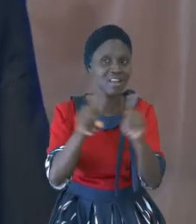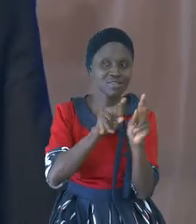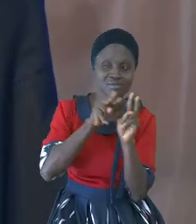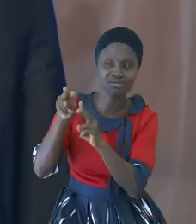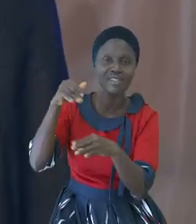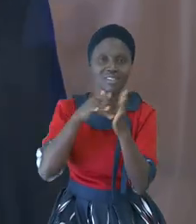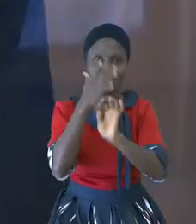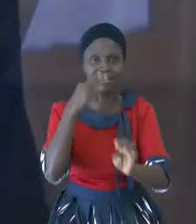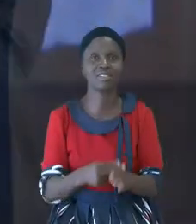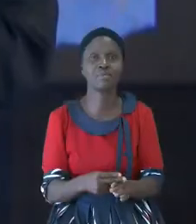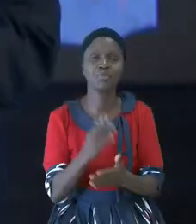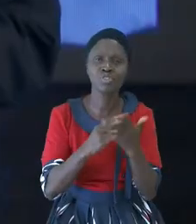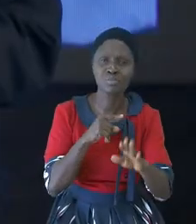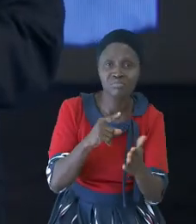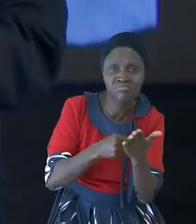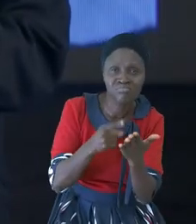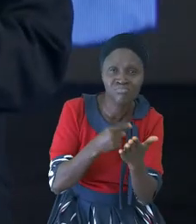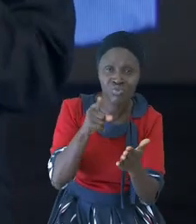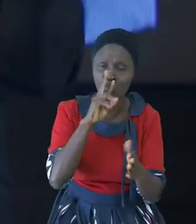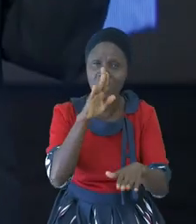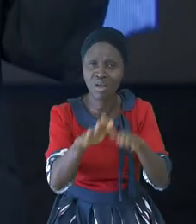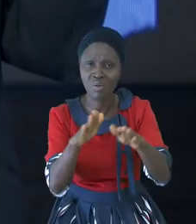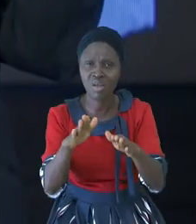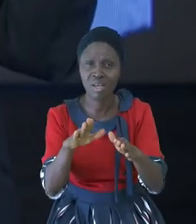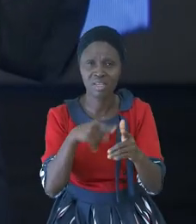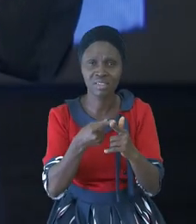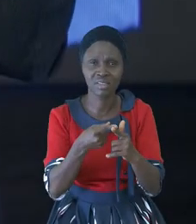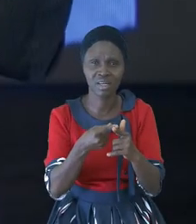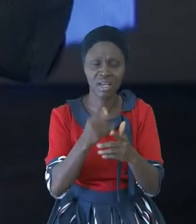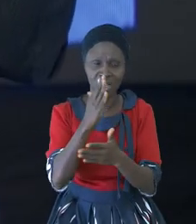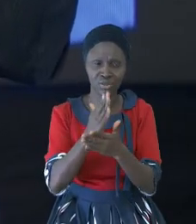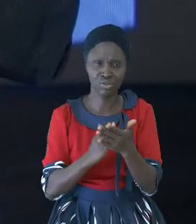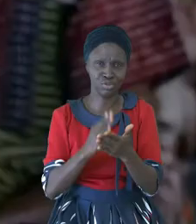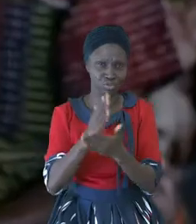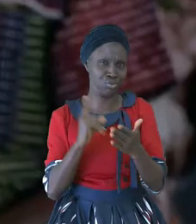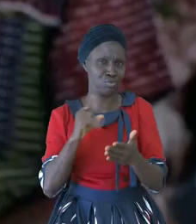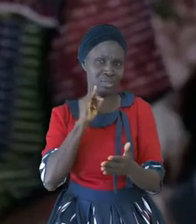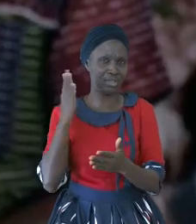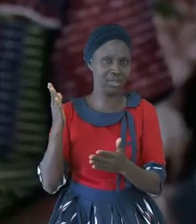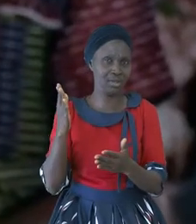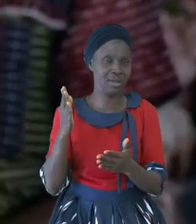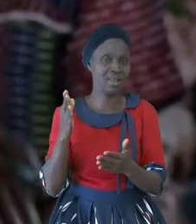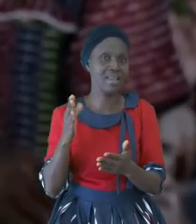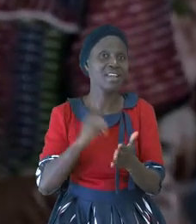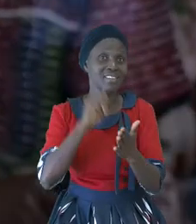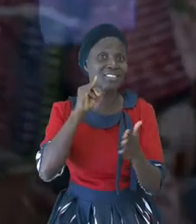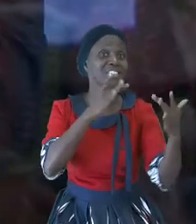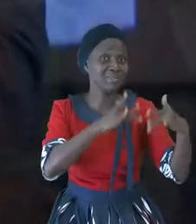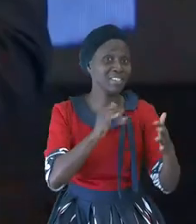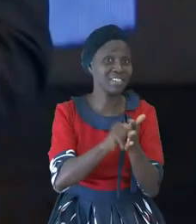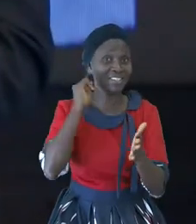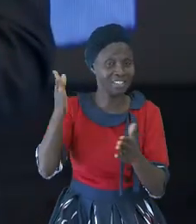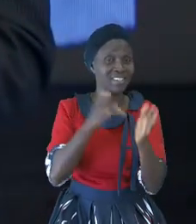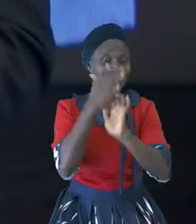walking, and then it's like somebody there, mercy is there. Yeah. And even when you are